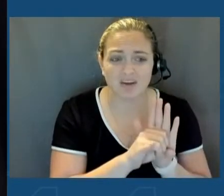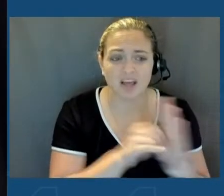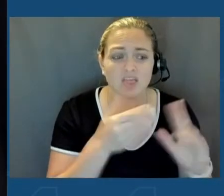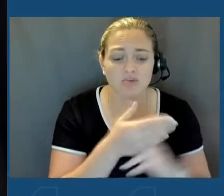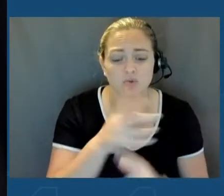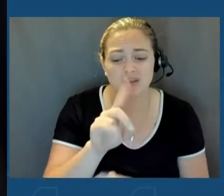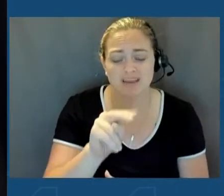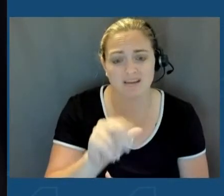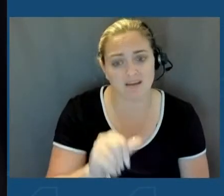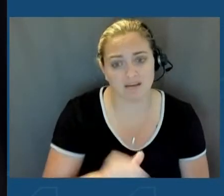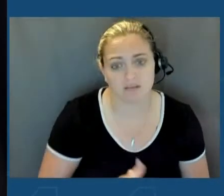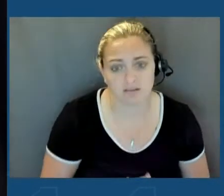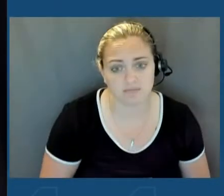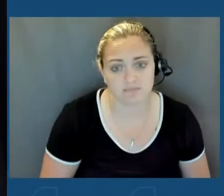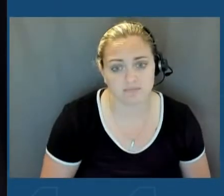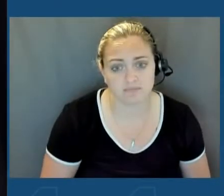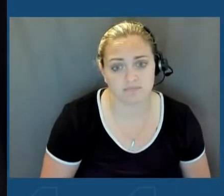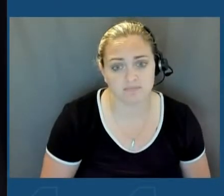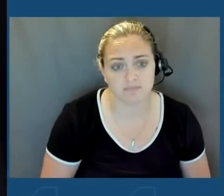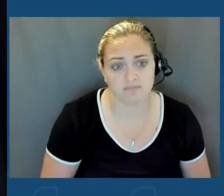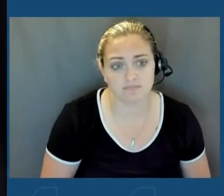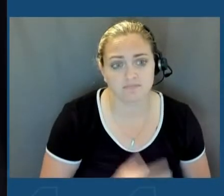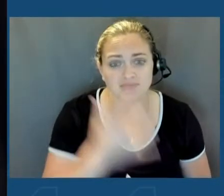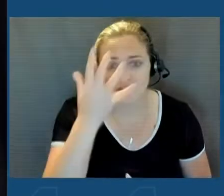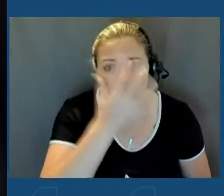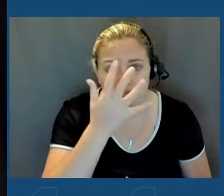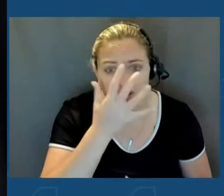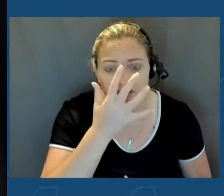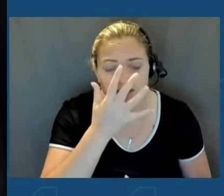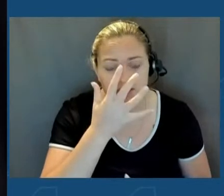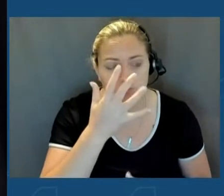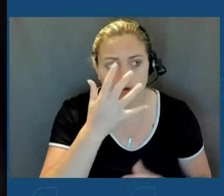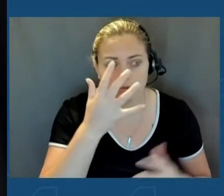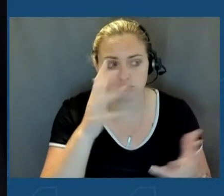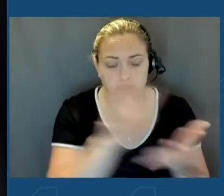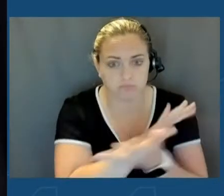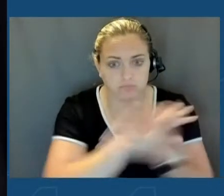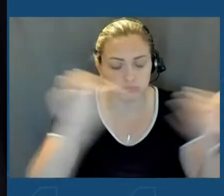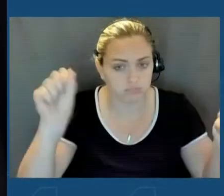DNA. Their faces were blown off.